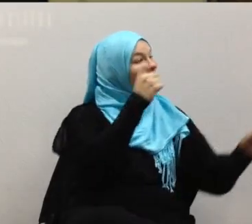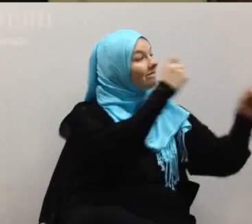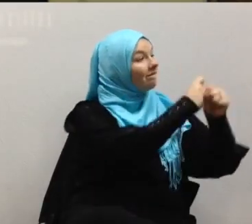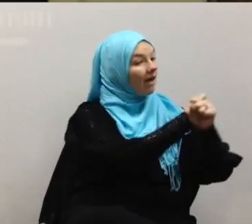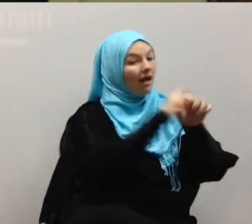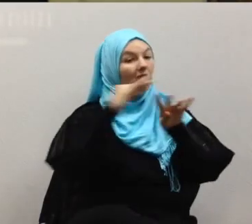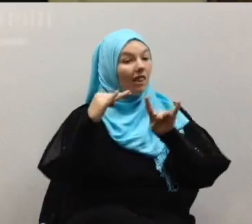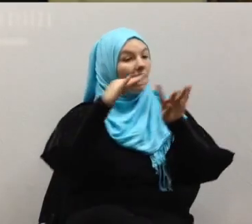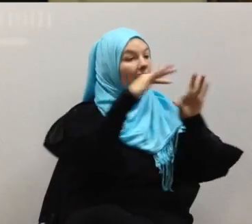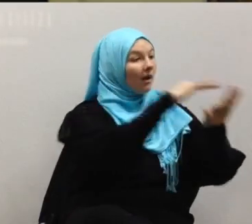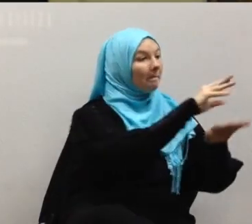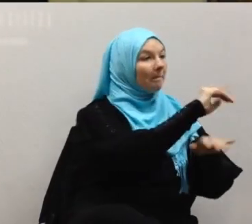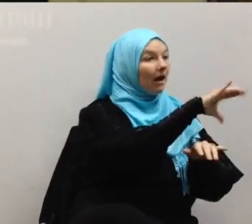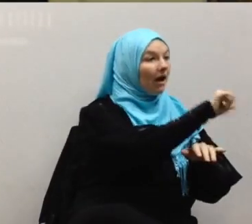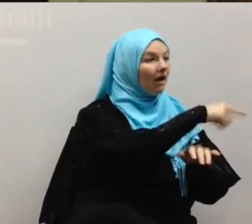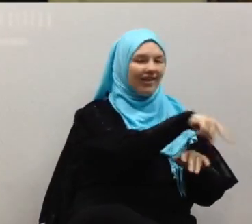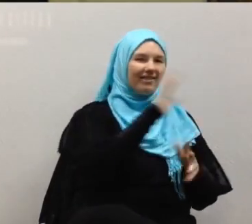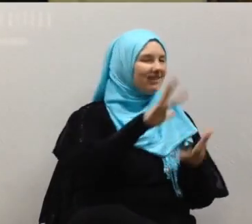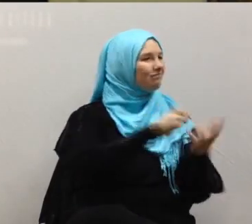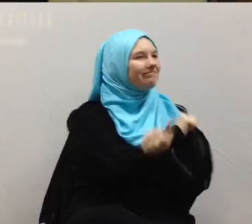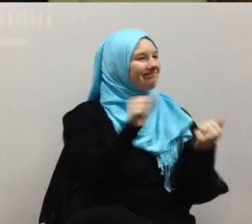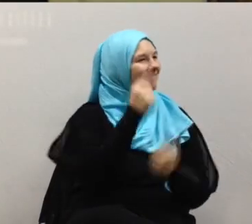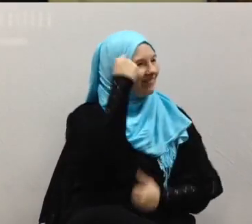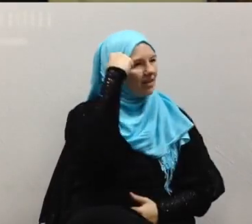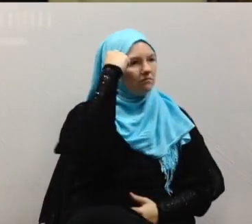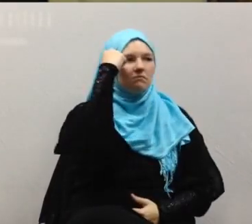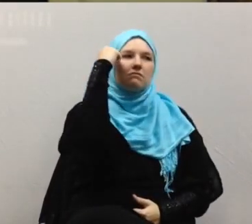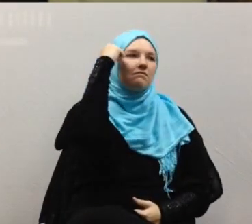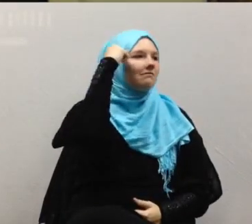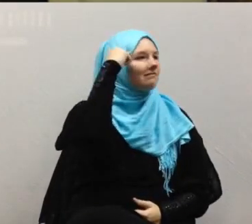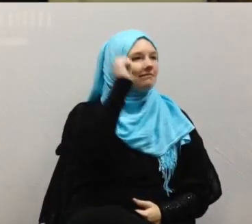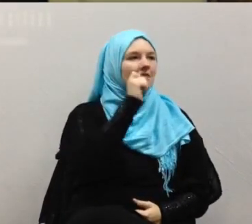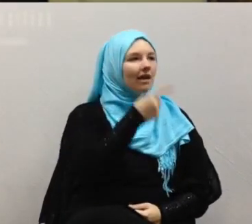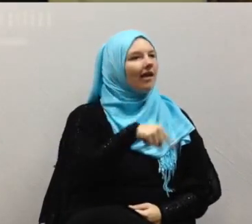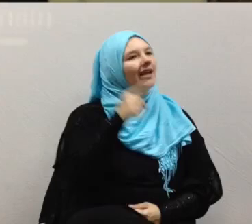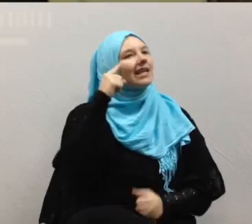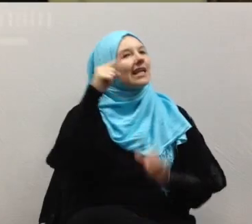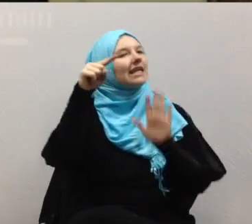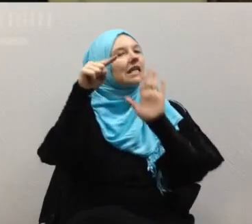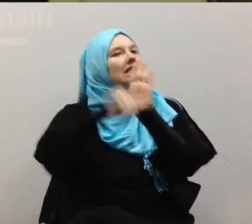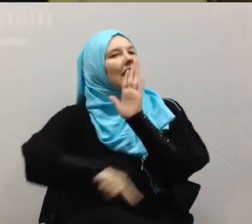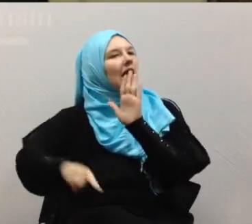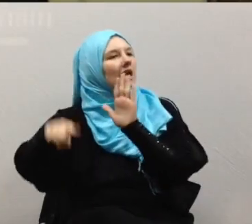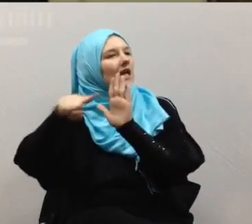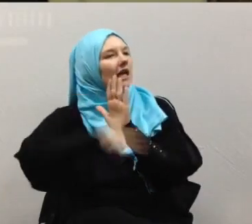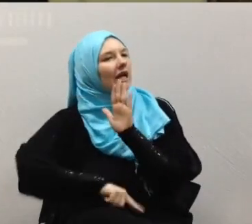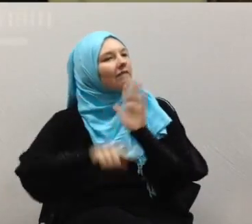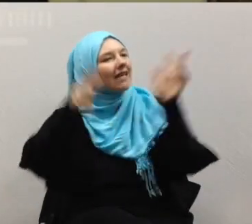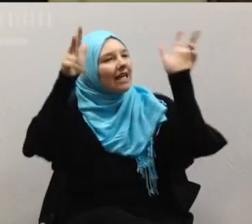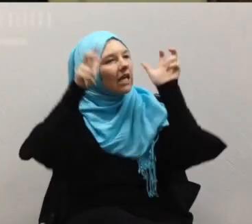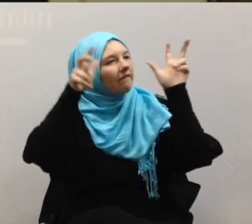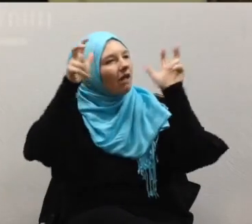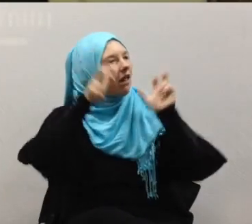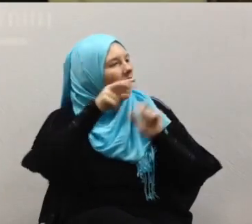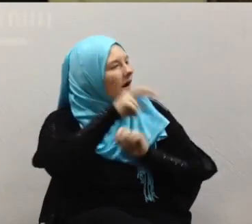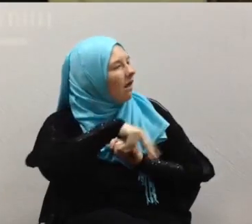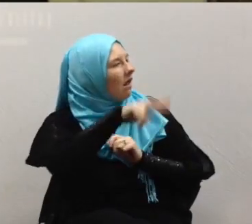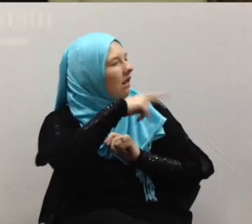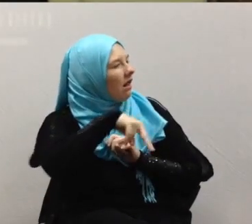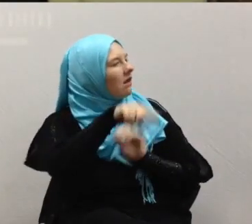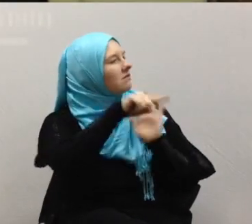is regarded here as negative, evil assumption about Allah subhanahu wa ta'ala.